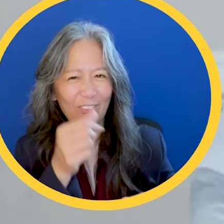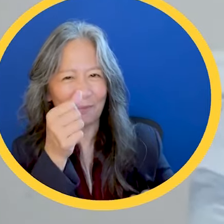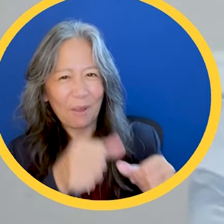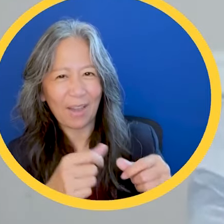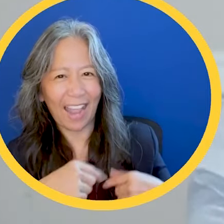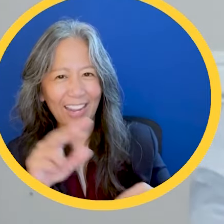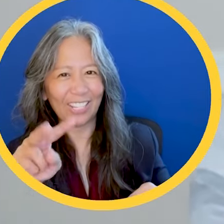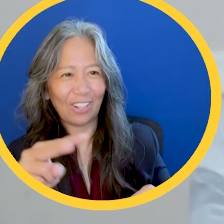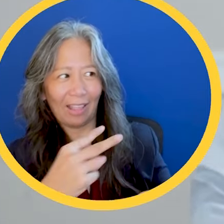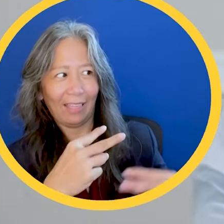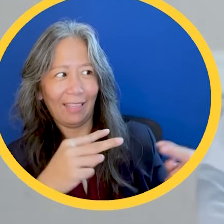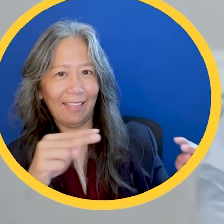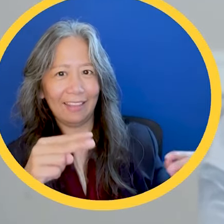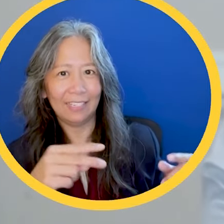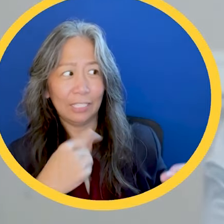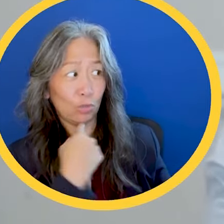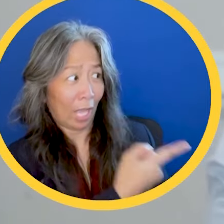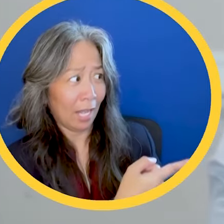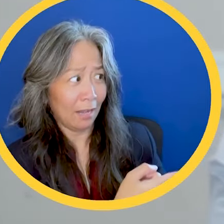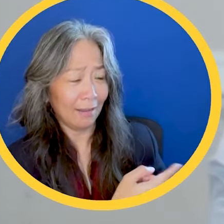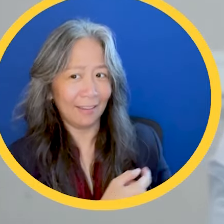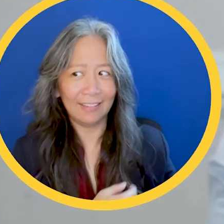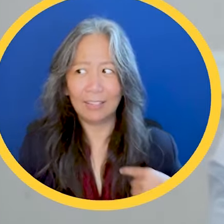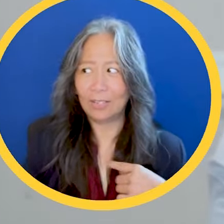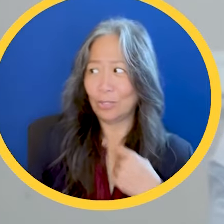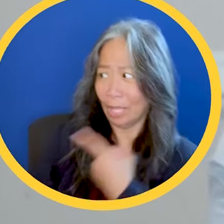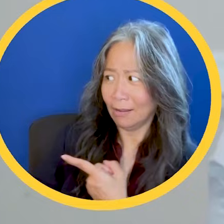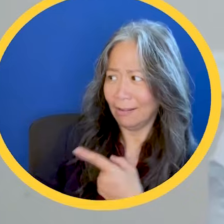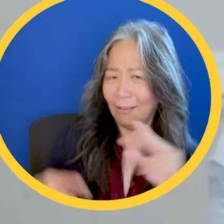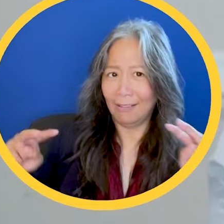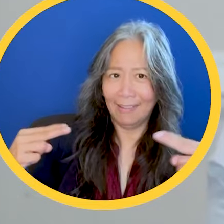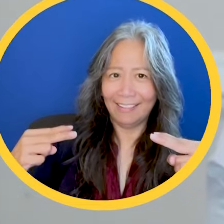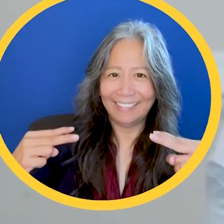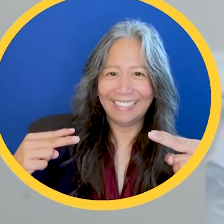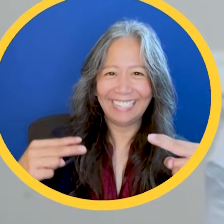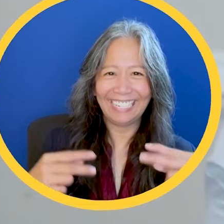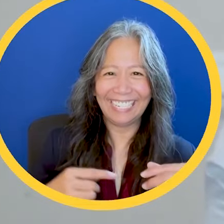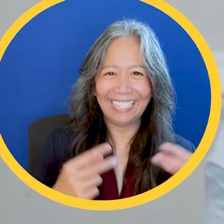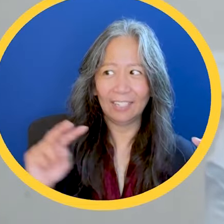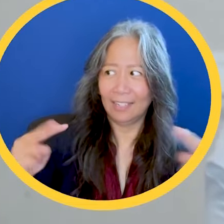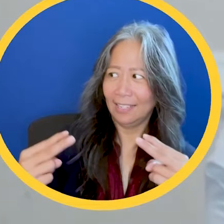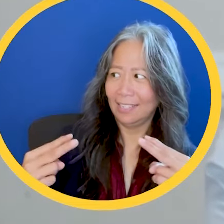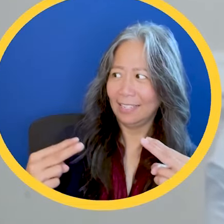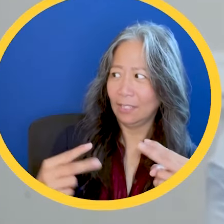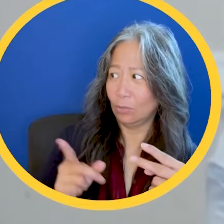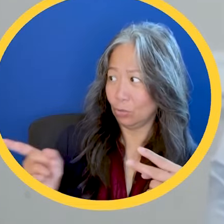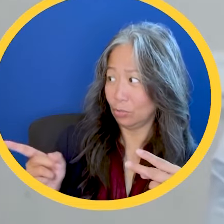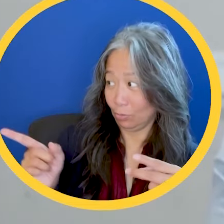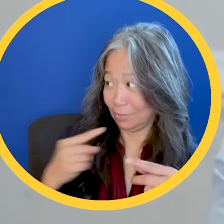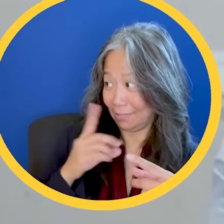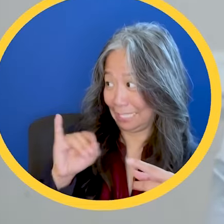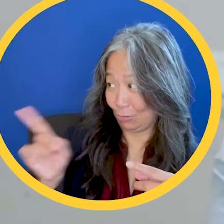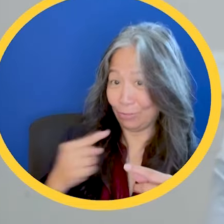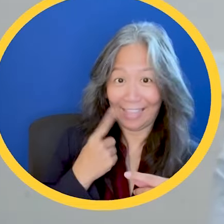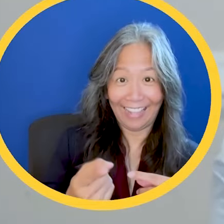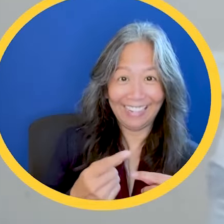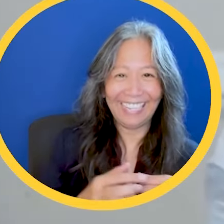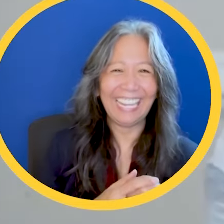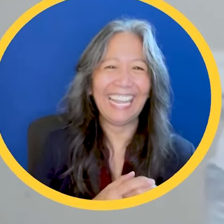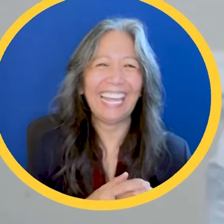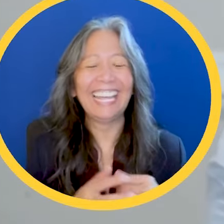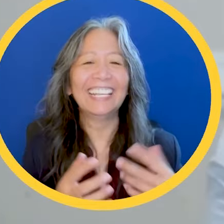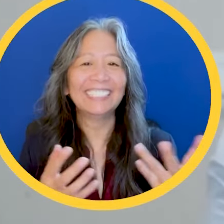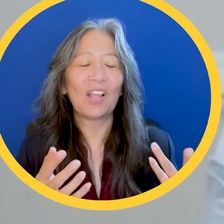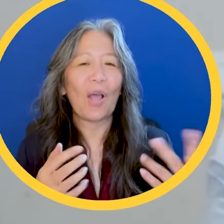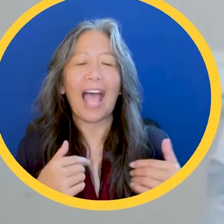If you remember, I turned around, I looked at you, and I said, did you tell her? And then you turned around, and you looked at me, and you said, no, did you